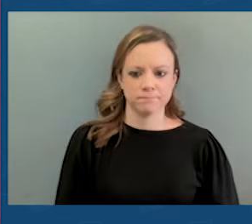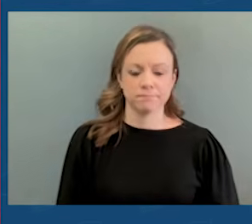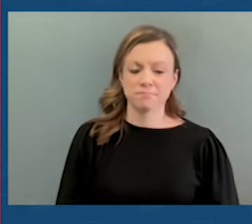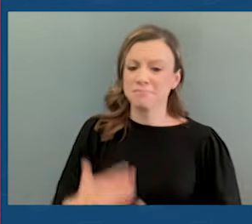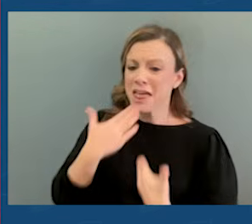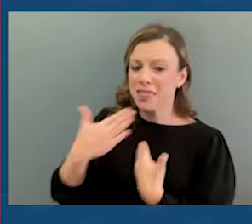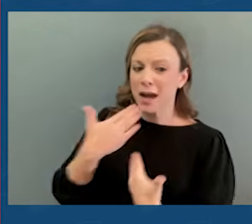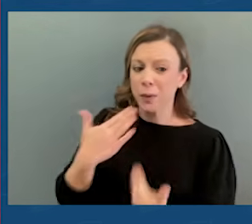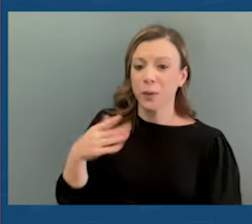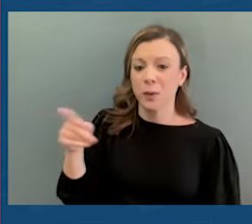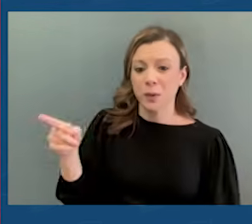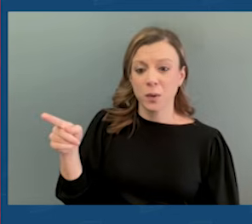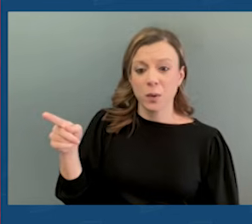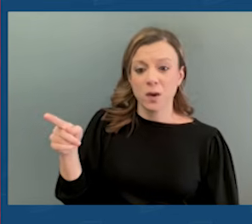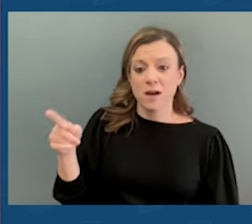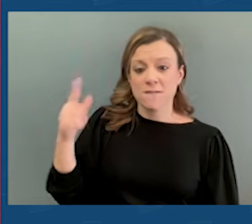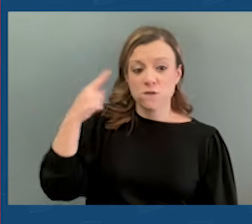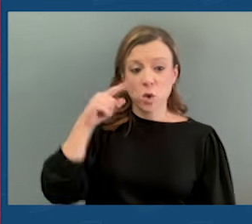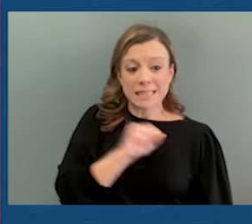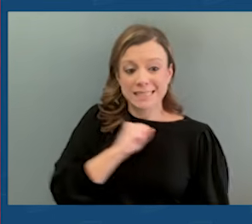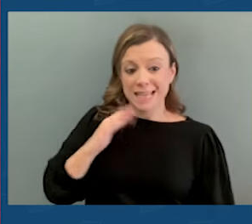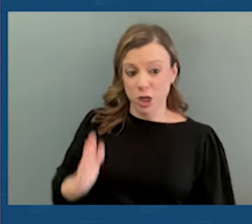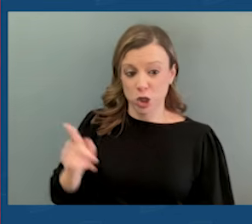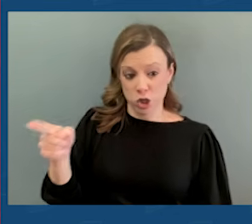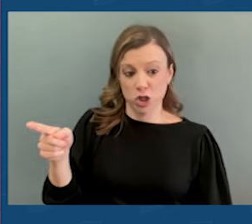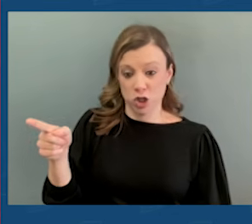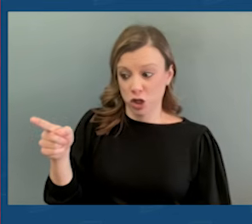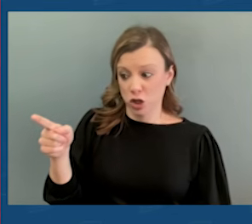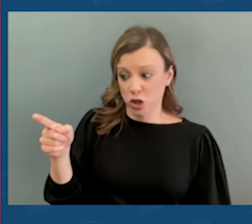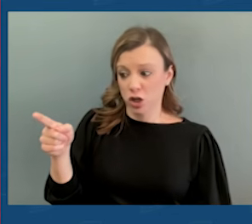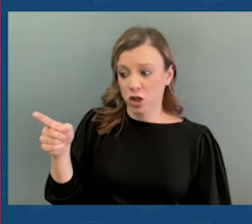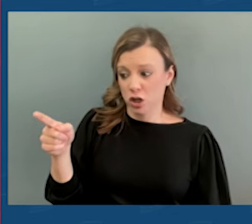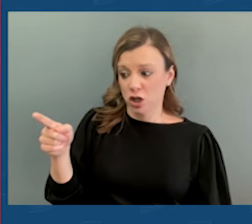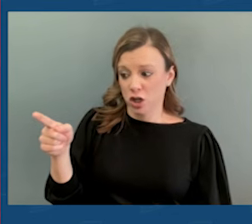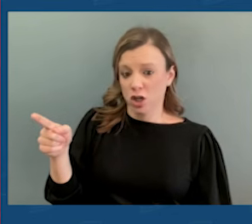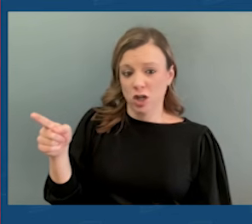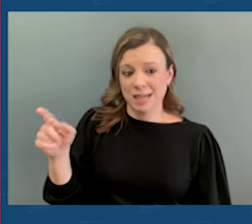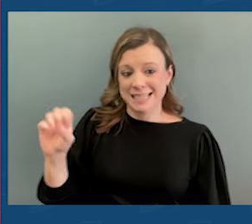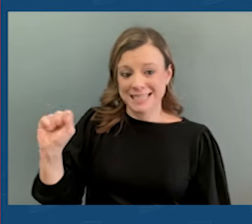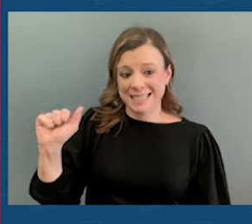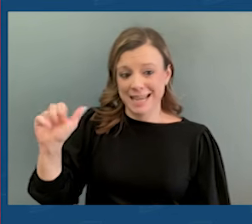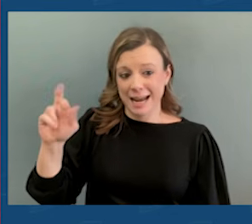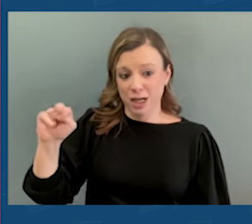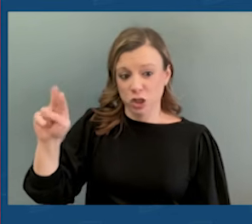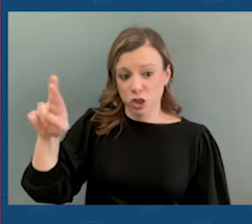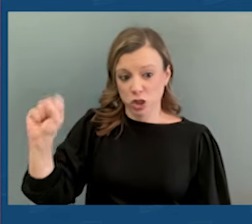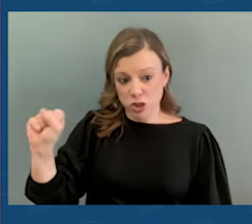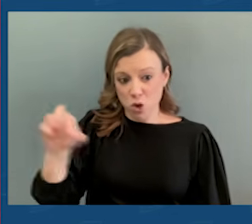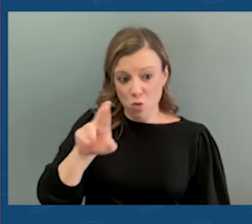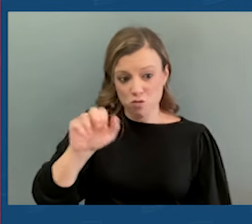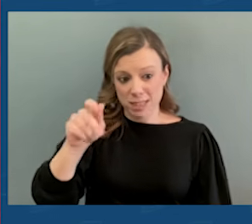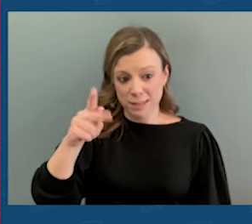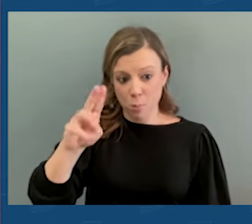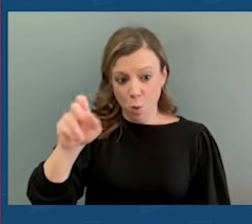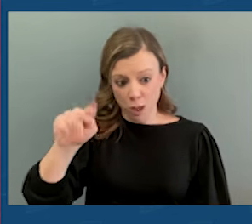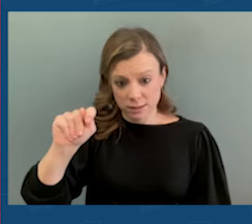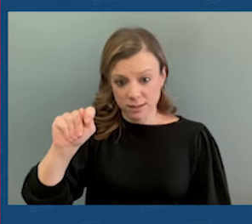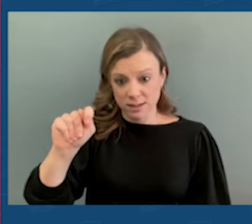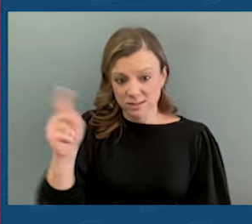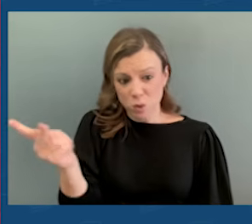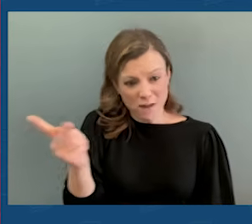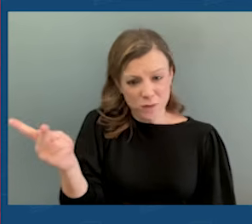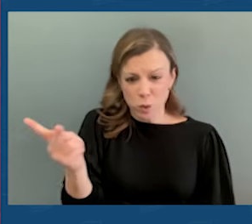Senator Brisport starting that race, Senator Sanders bringing us over the finishing